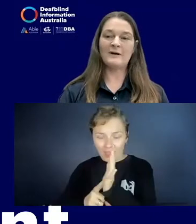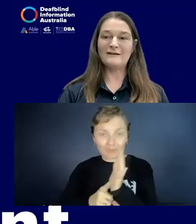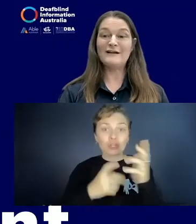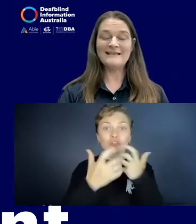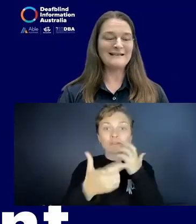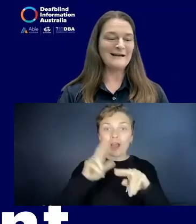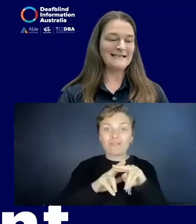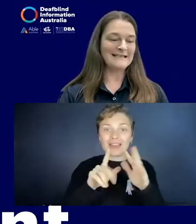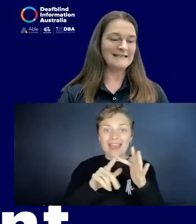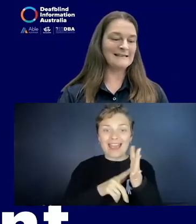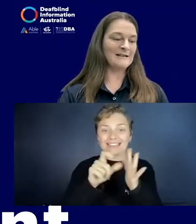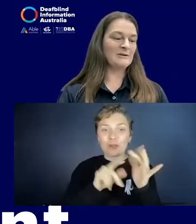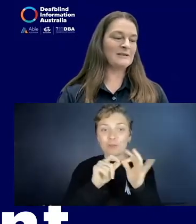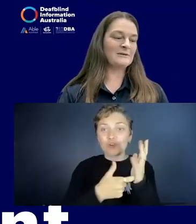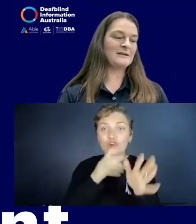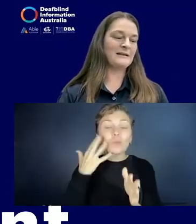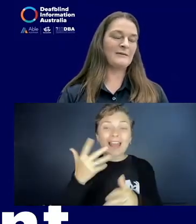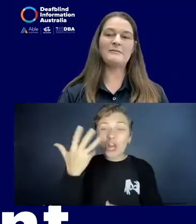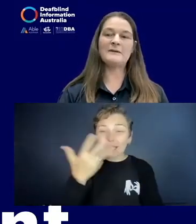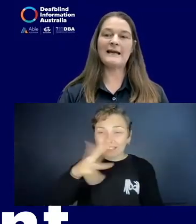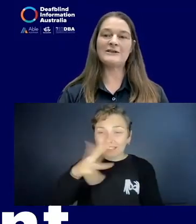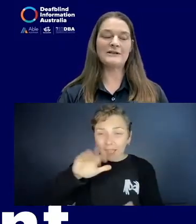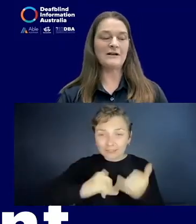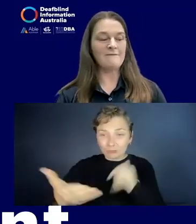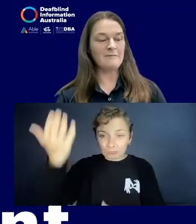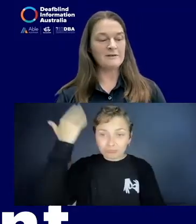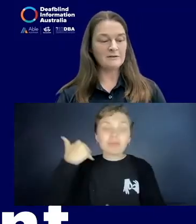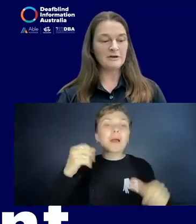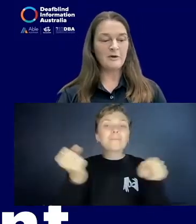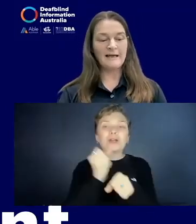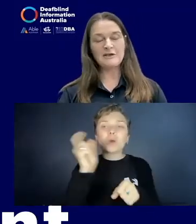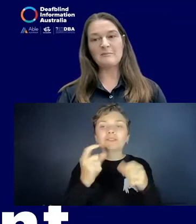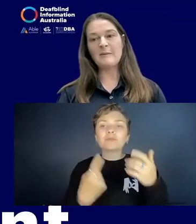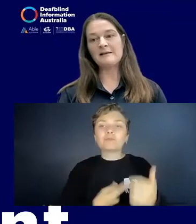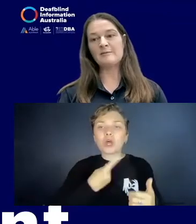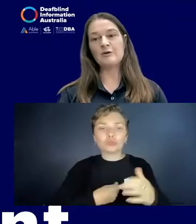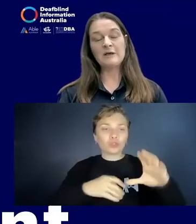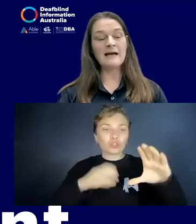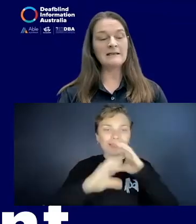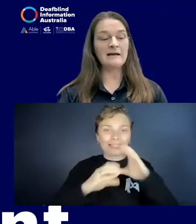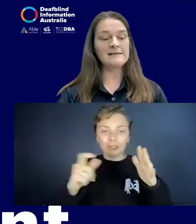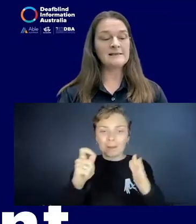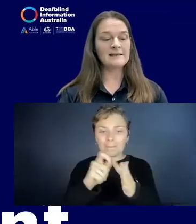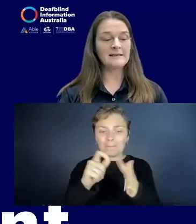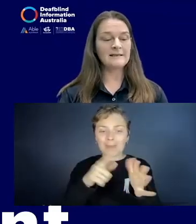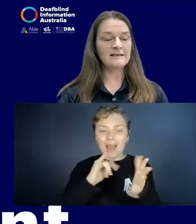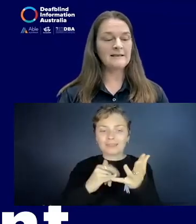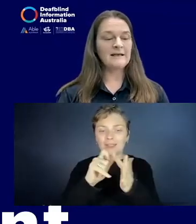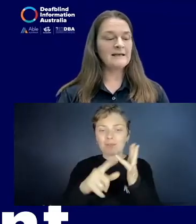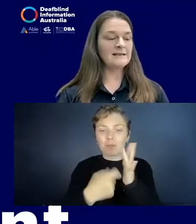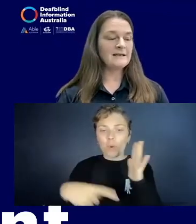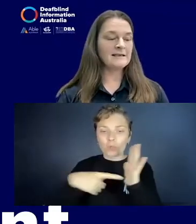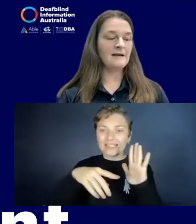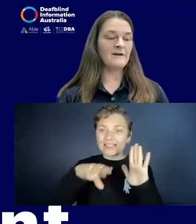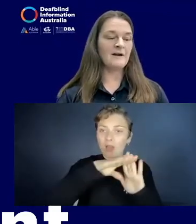Edinburgh in the 1990s resulted in the publication of the Personal Communication Passport Guidelines.